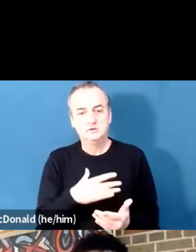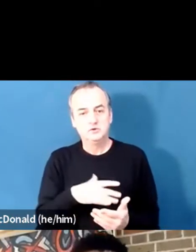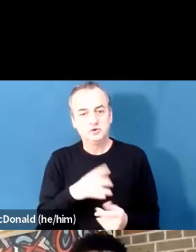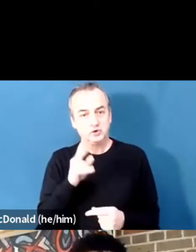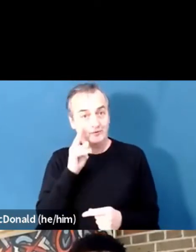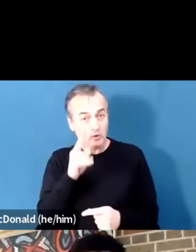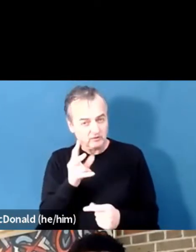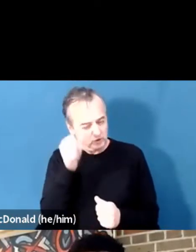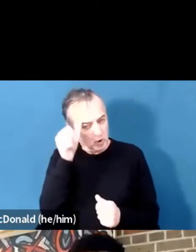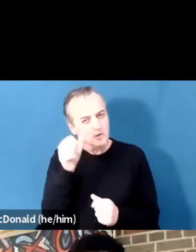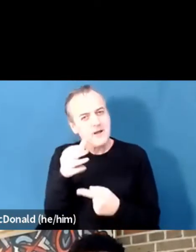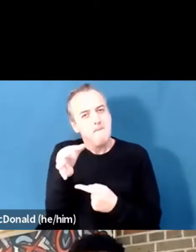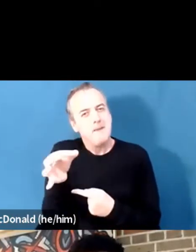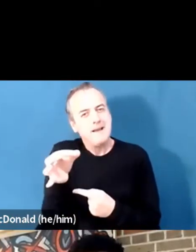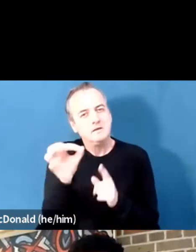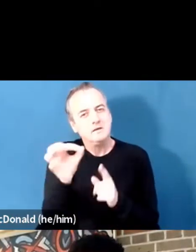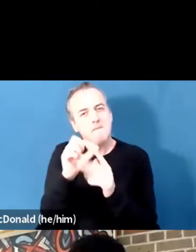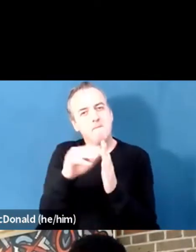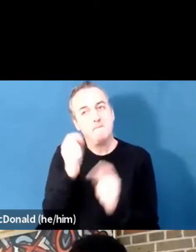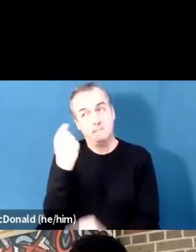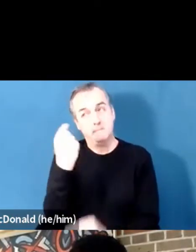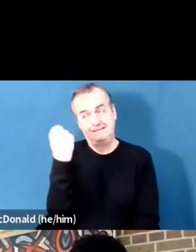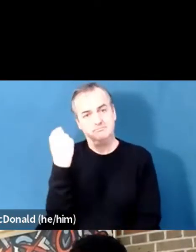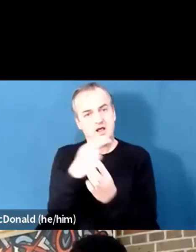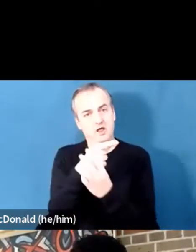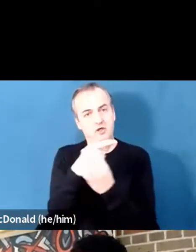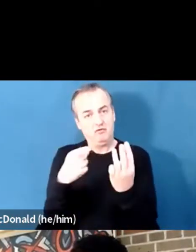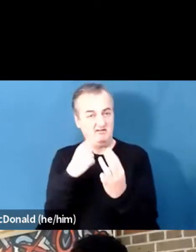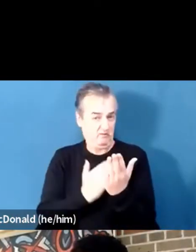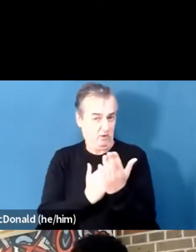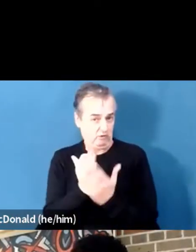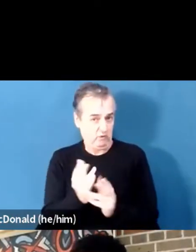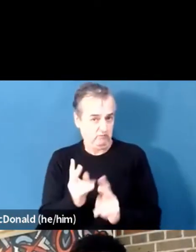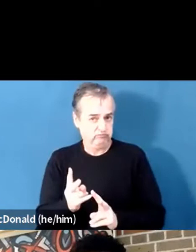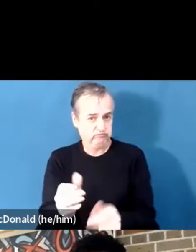interpretation today, he will be doing that for you. So he's your man. Him.